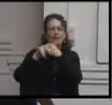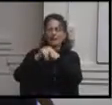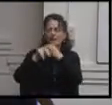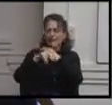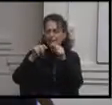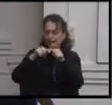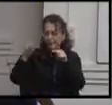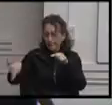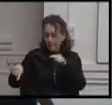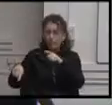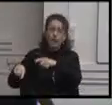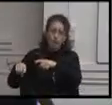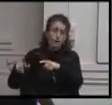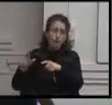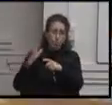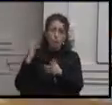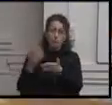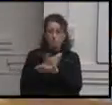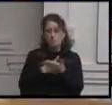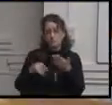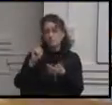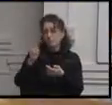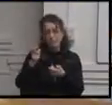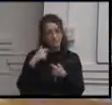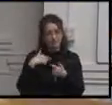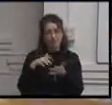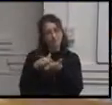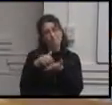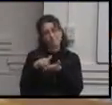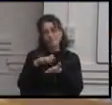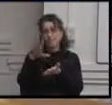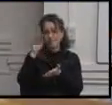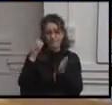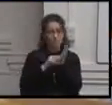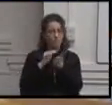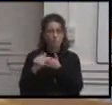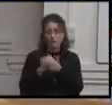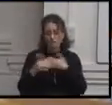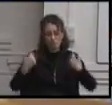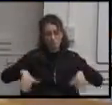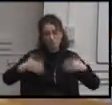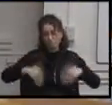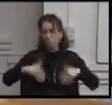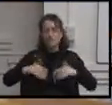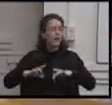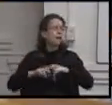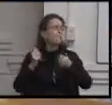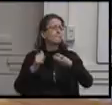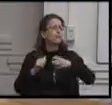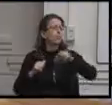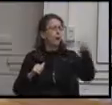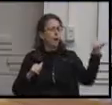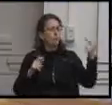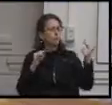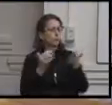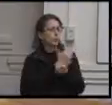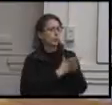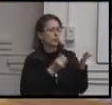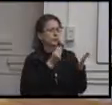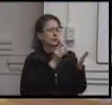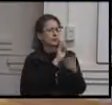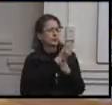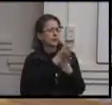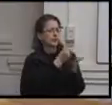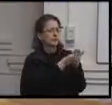significant tax revenue, I think in the range of $50,000, I heard. And we have a series of other properties that have been brought